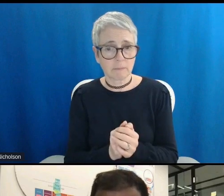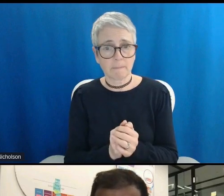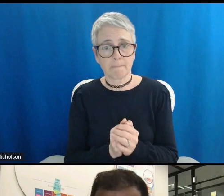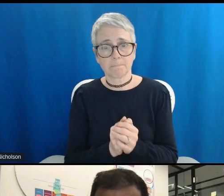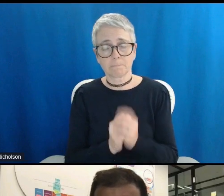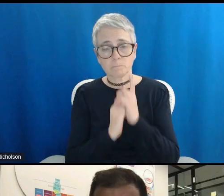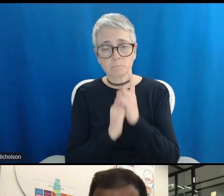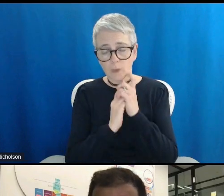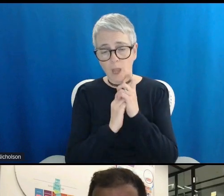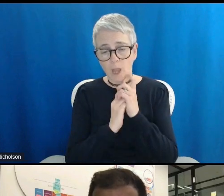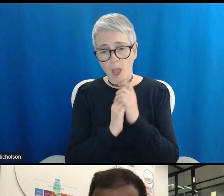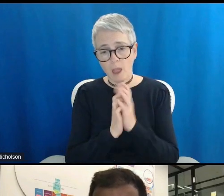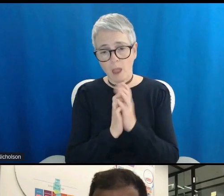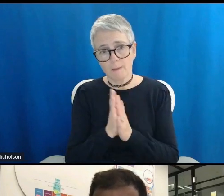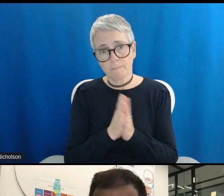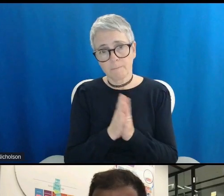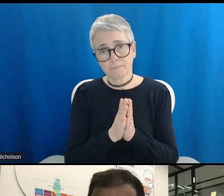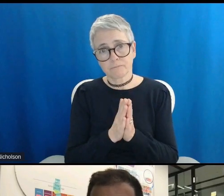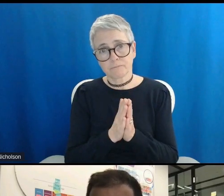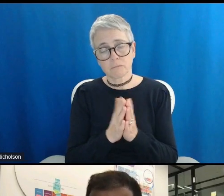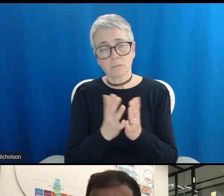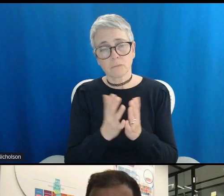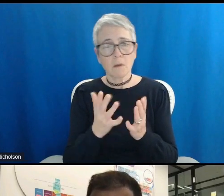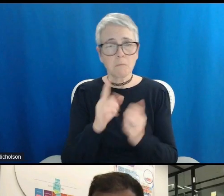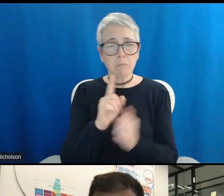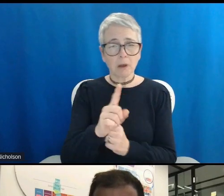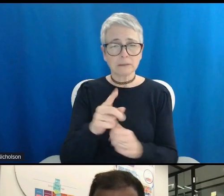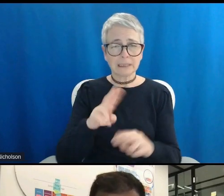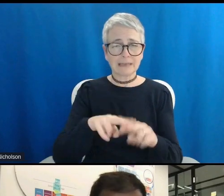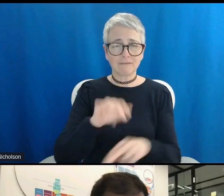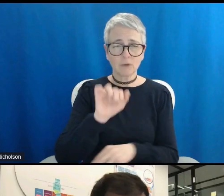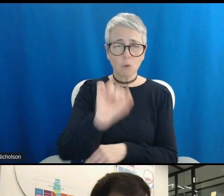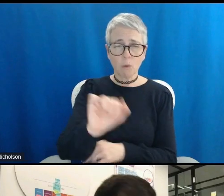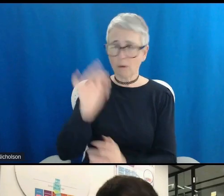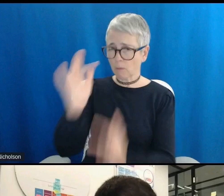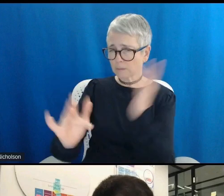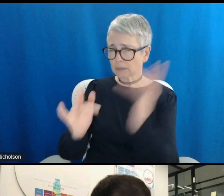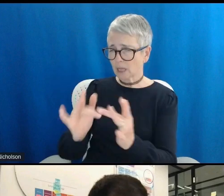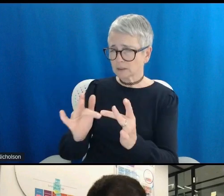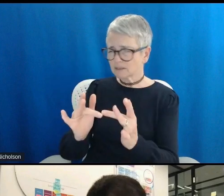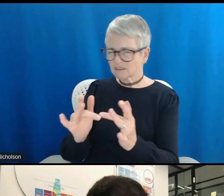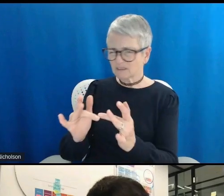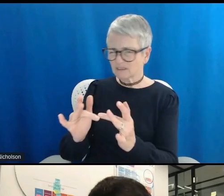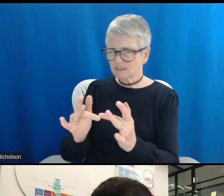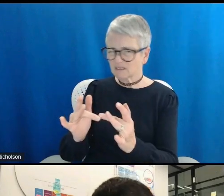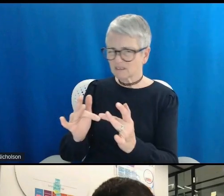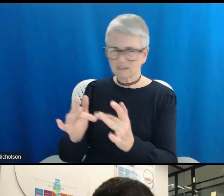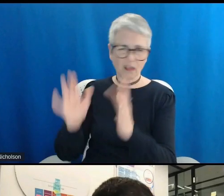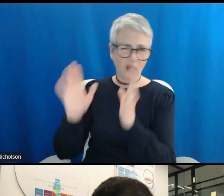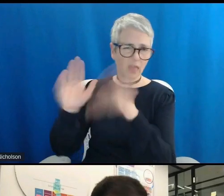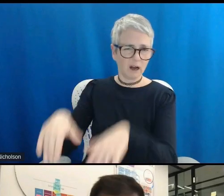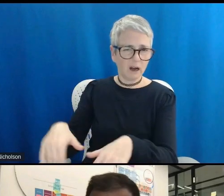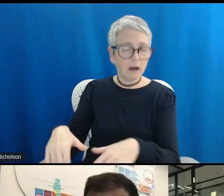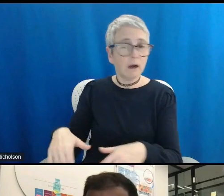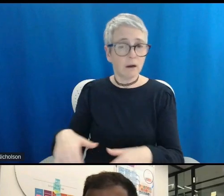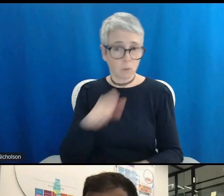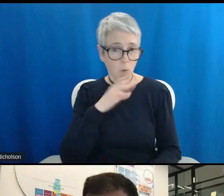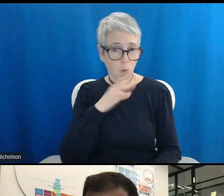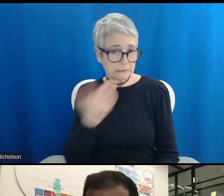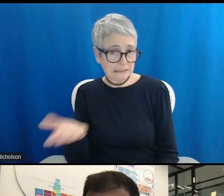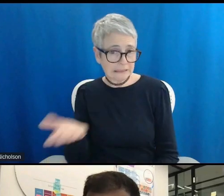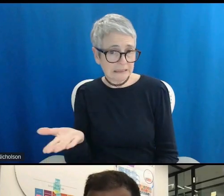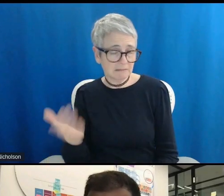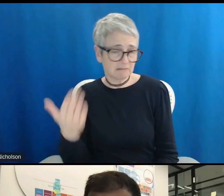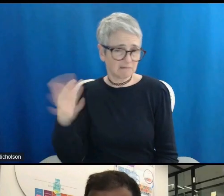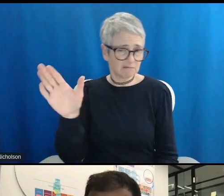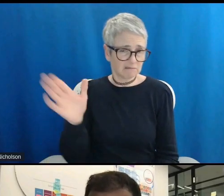And if your interface is not accessible, then a person will not use your service. Interesting, in the UK